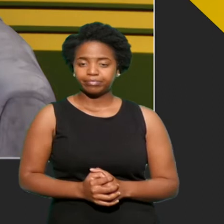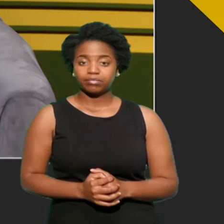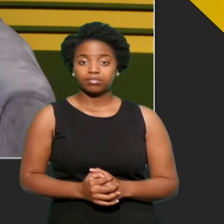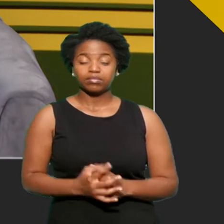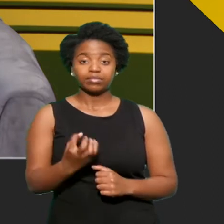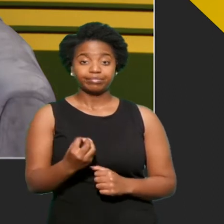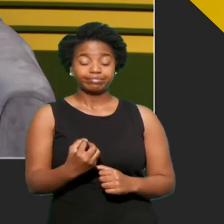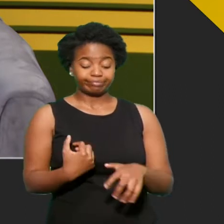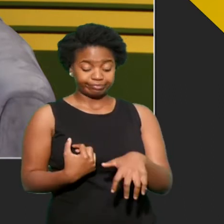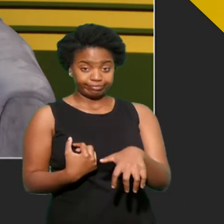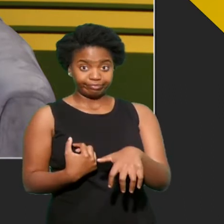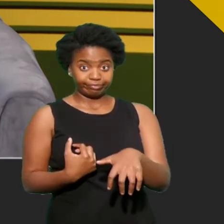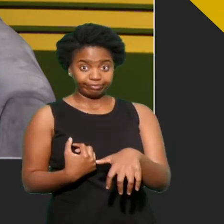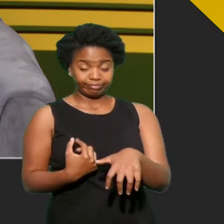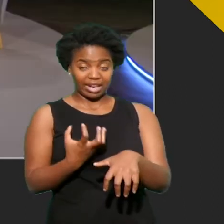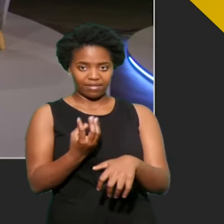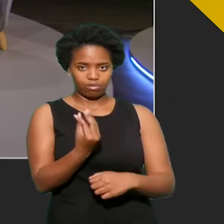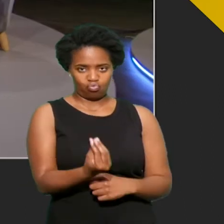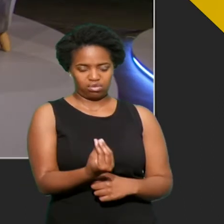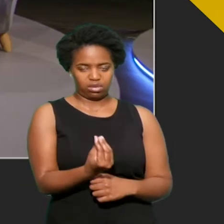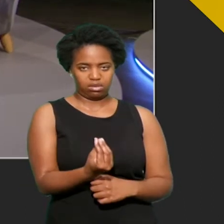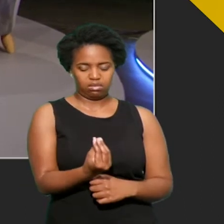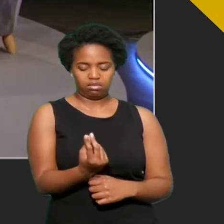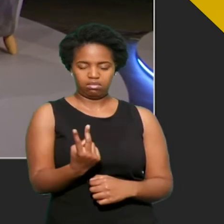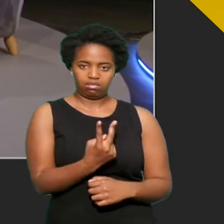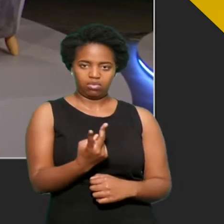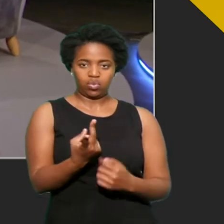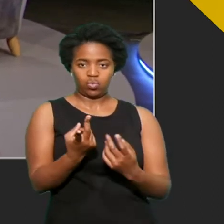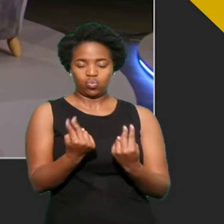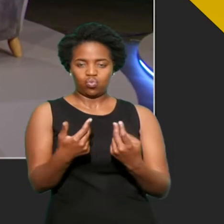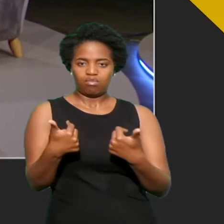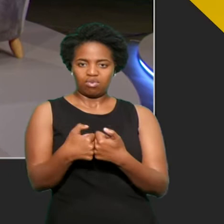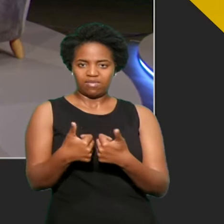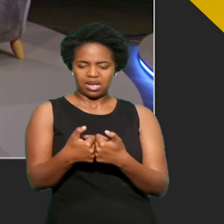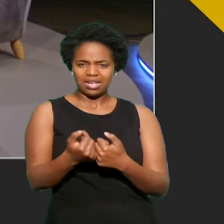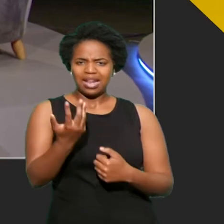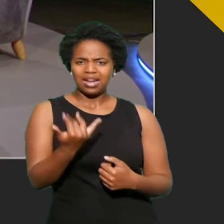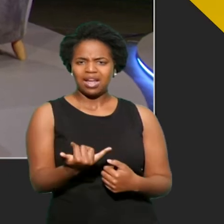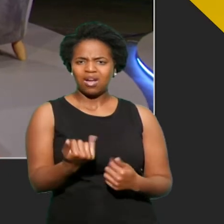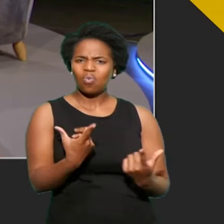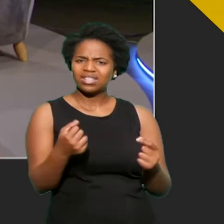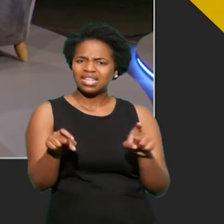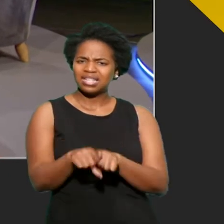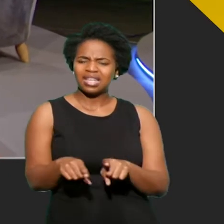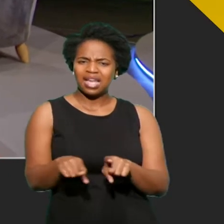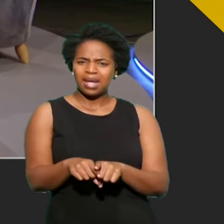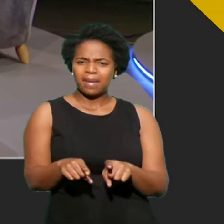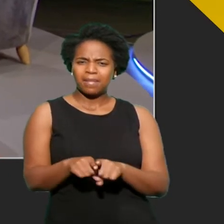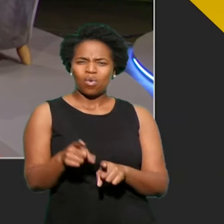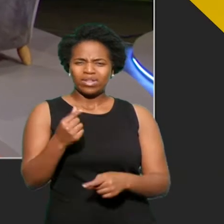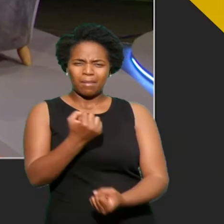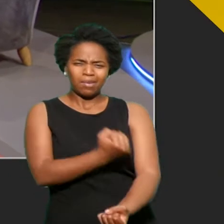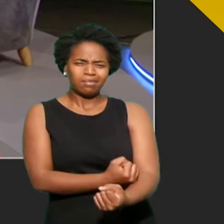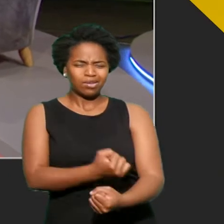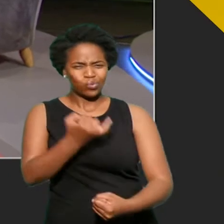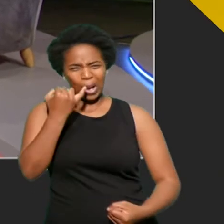Nomntwana no guy lona so naye is doing the very same thing. It does drugs. So my